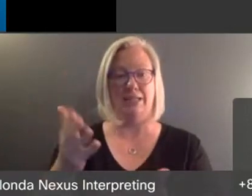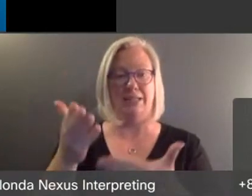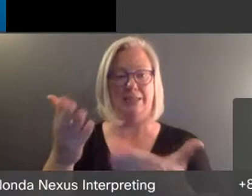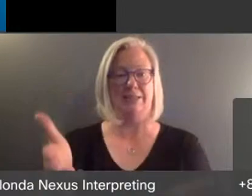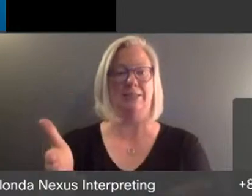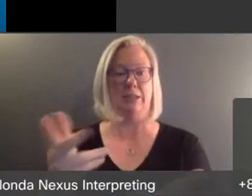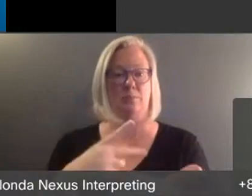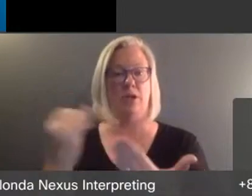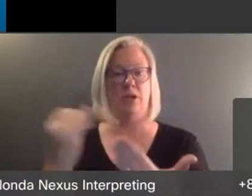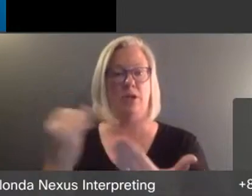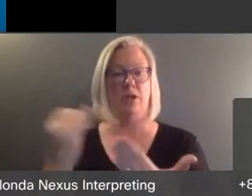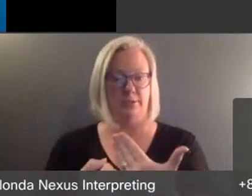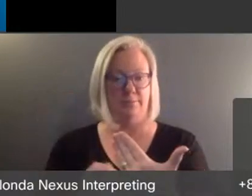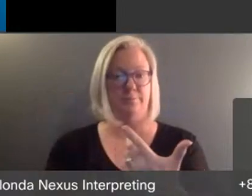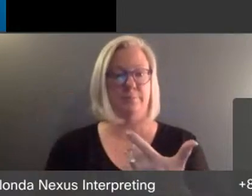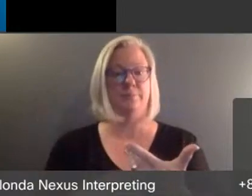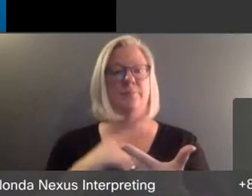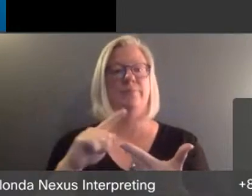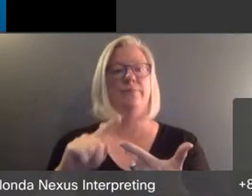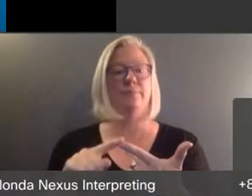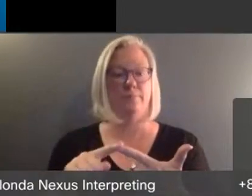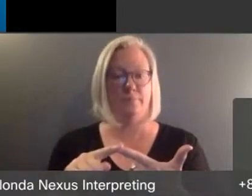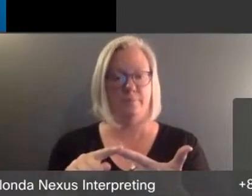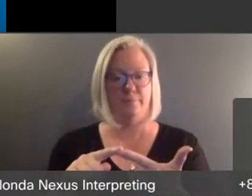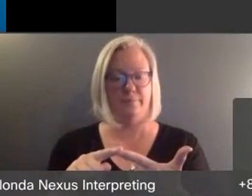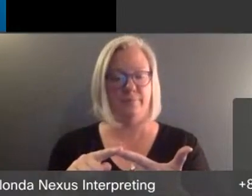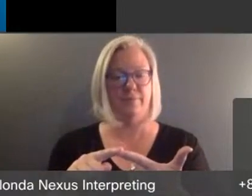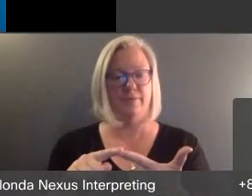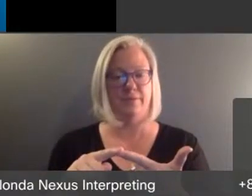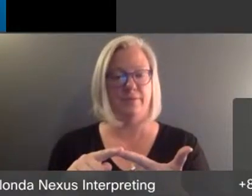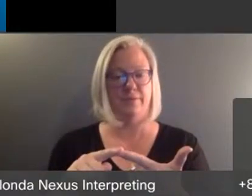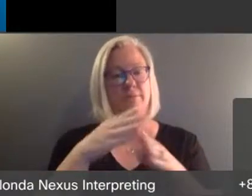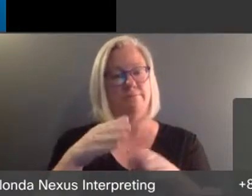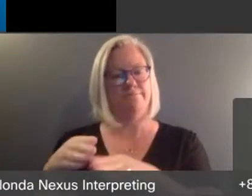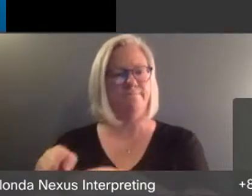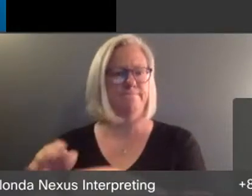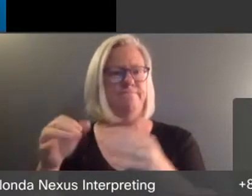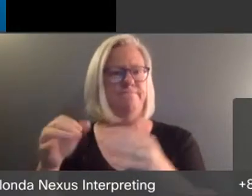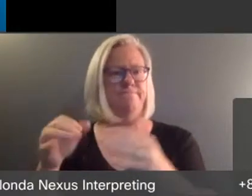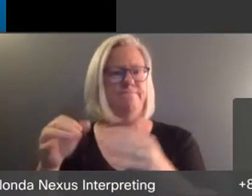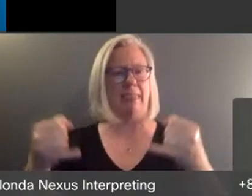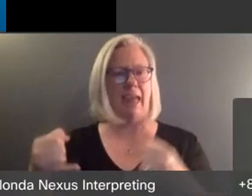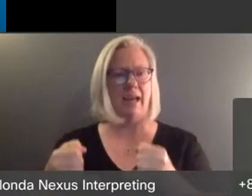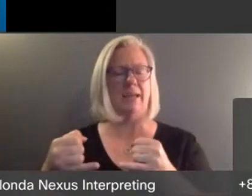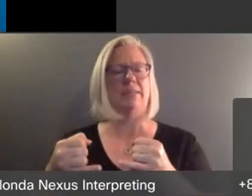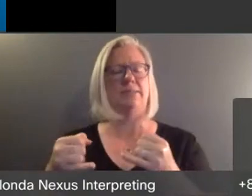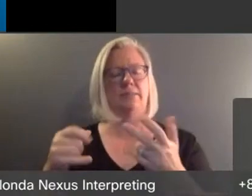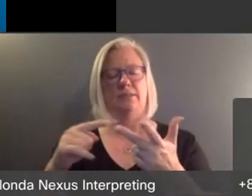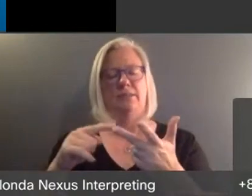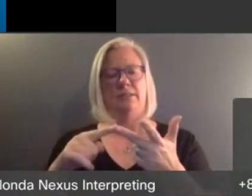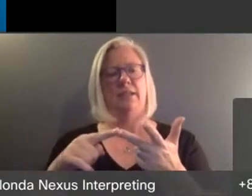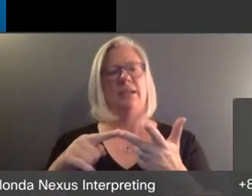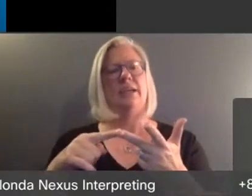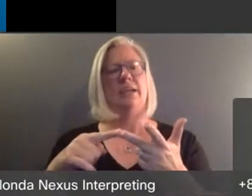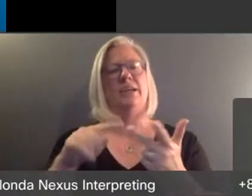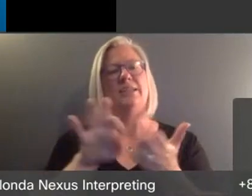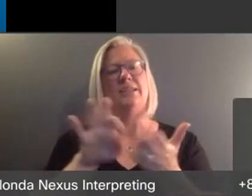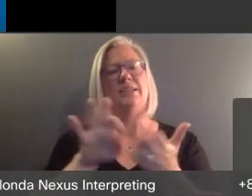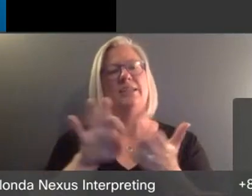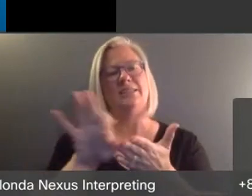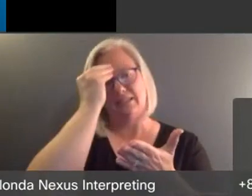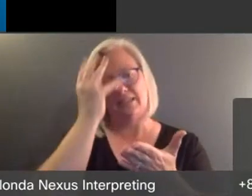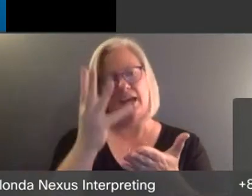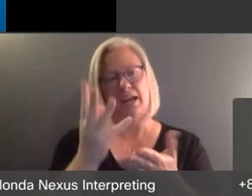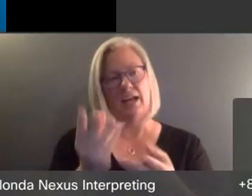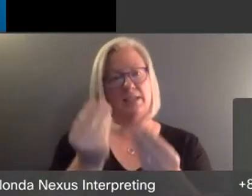that phase, each county is able to submit updates to some of their lines. And then Phase 3 is the delivery of census data.